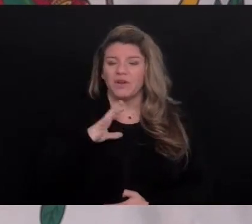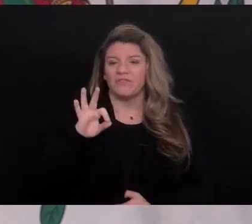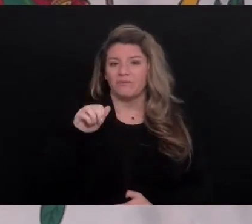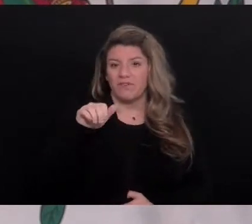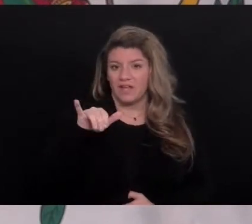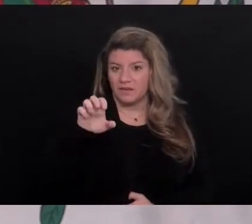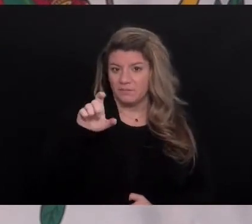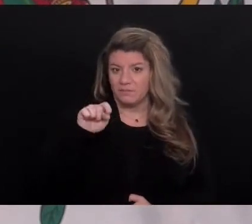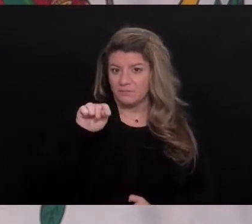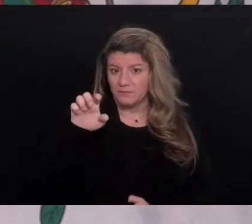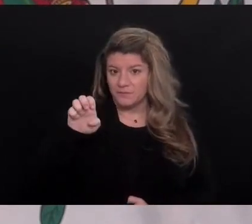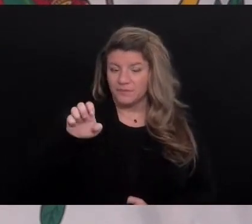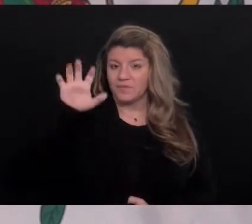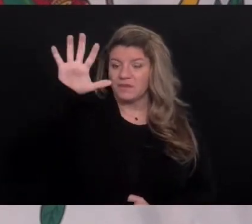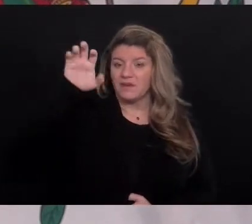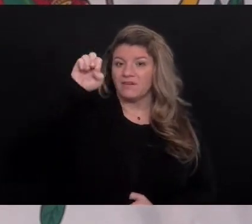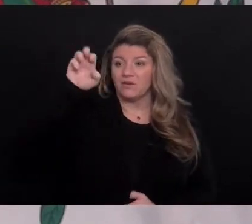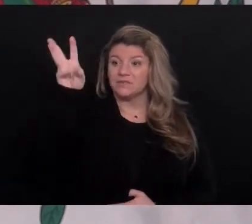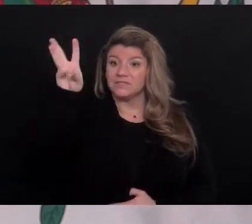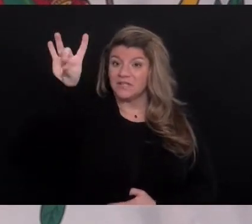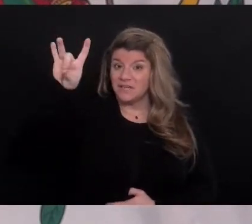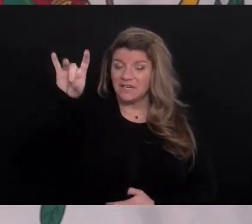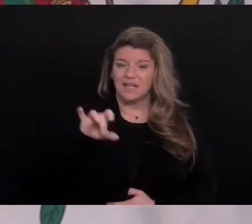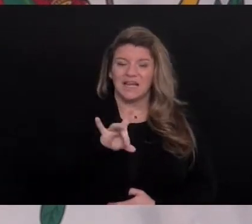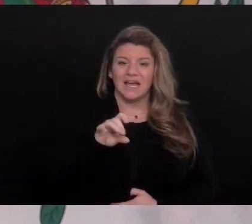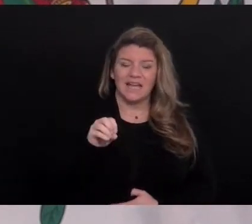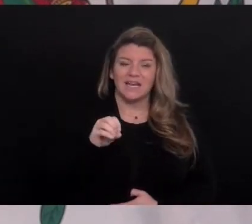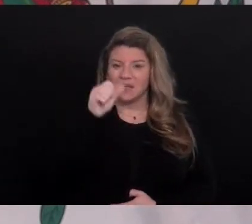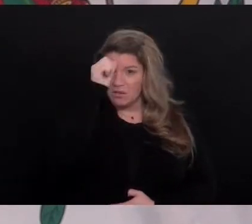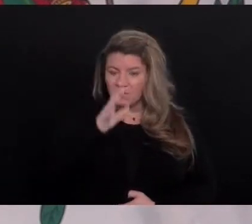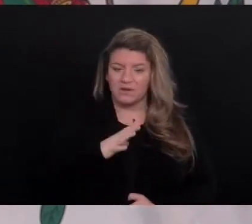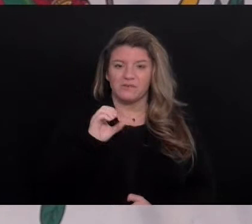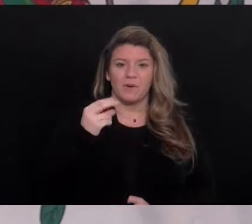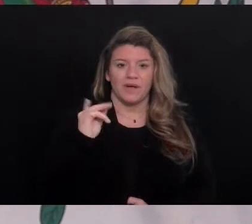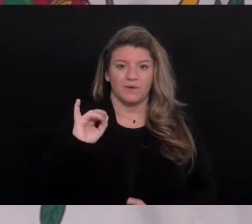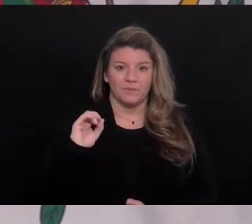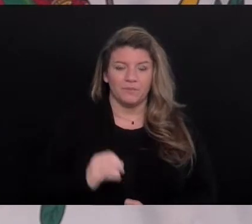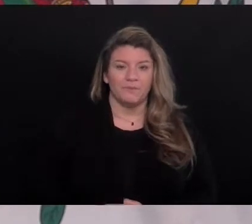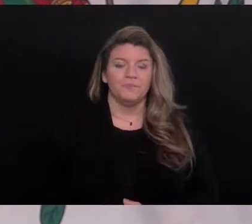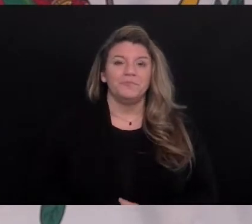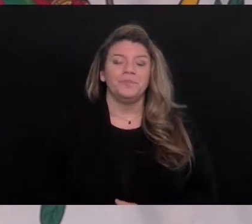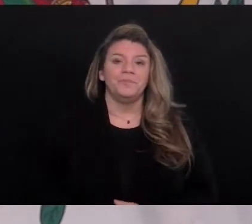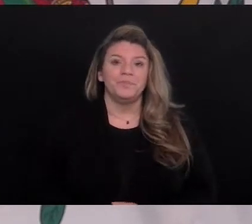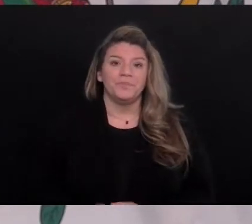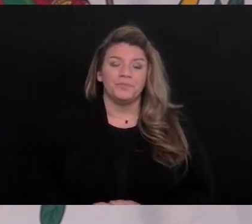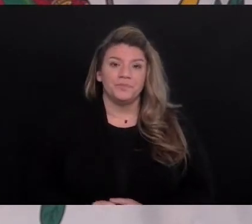County. The 5,068th is an 80-year-old male from Ohio County.